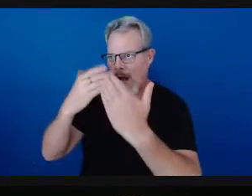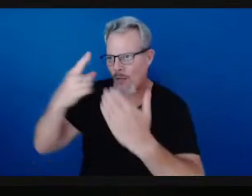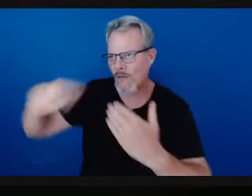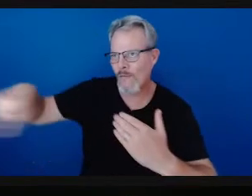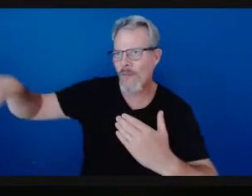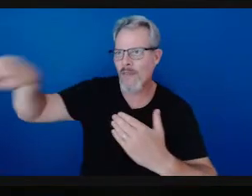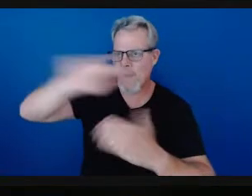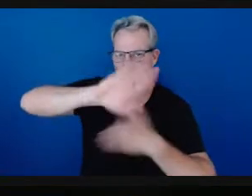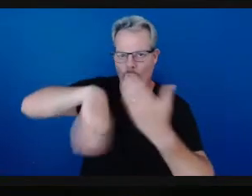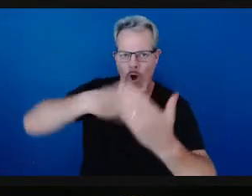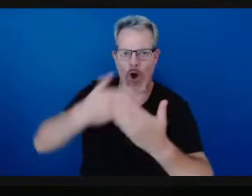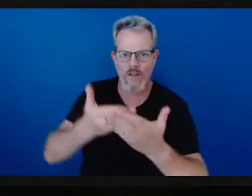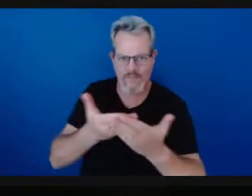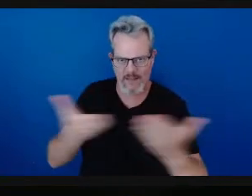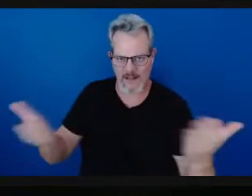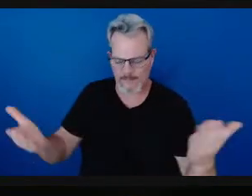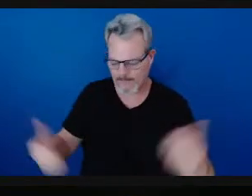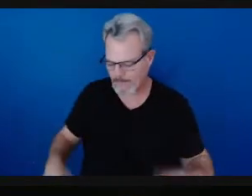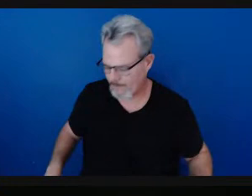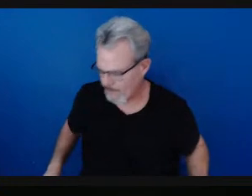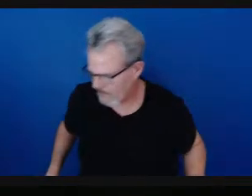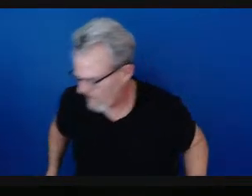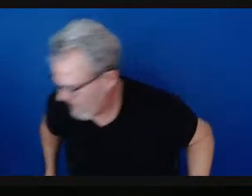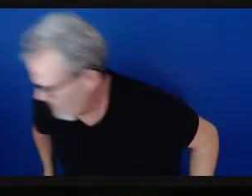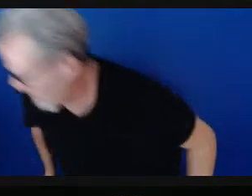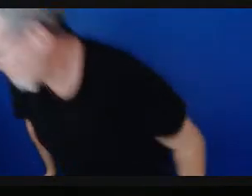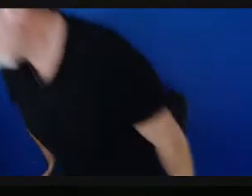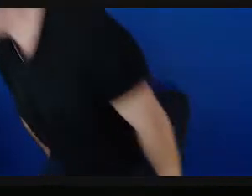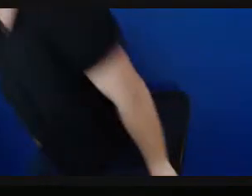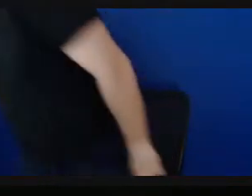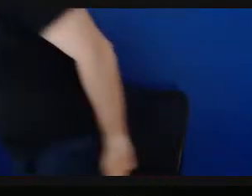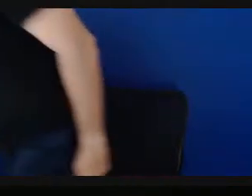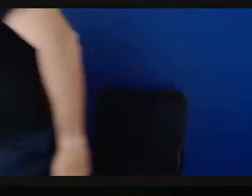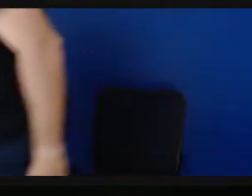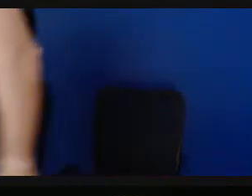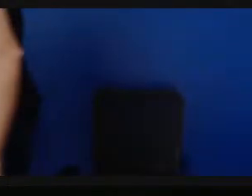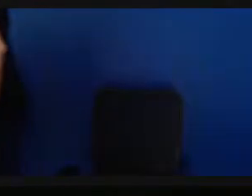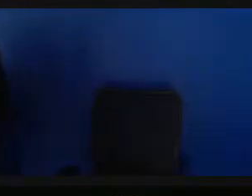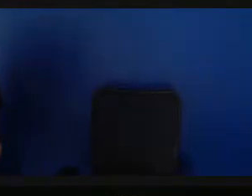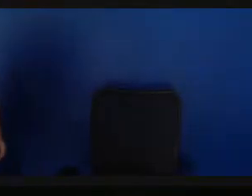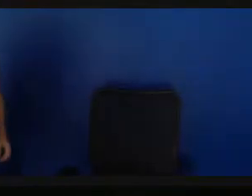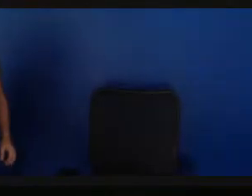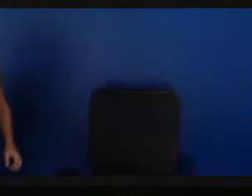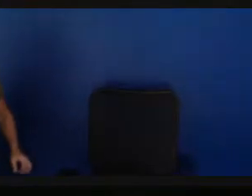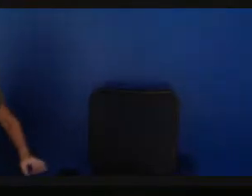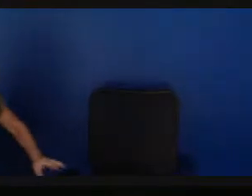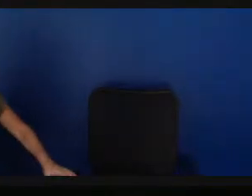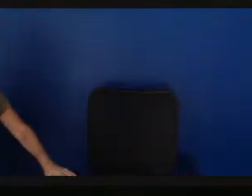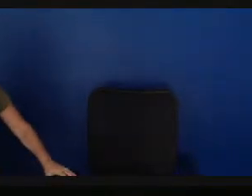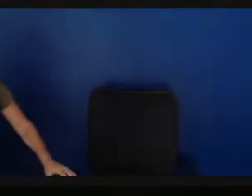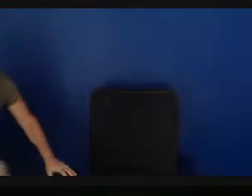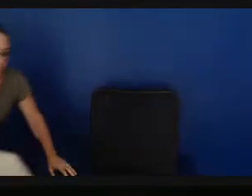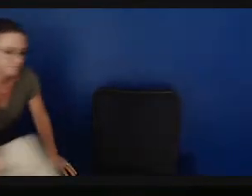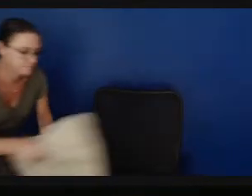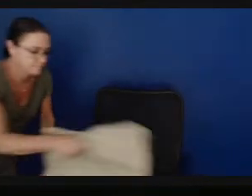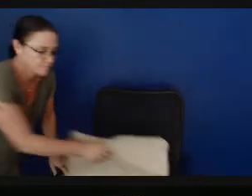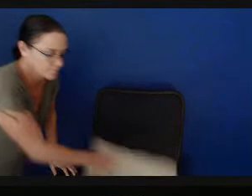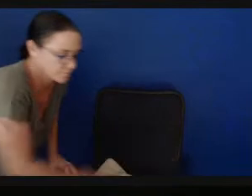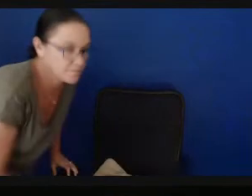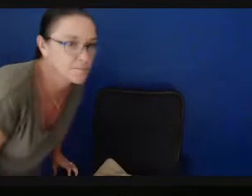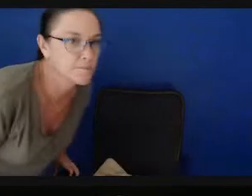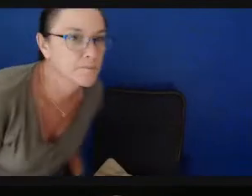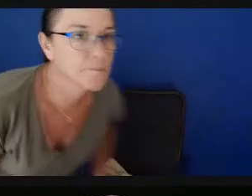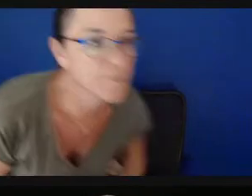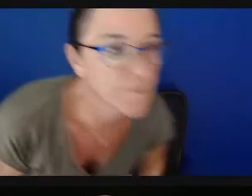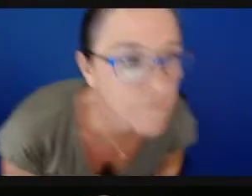that. Other videos released by the USGS today include this fantastic one, which does include sound. I don't think